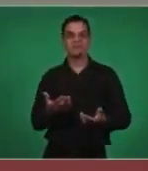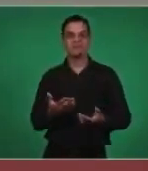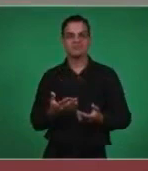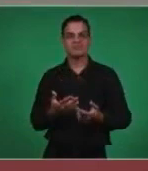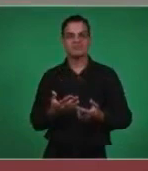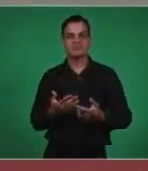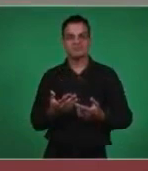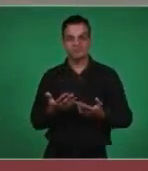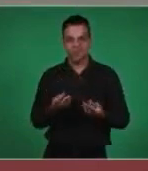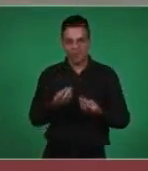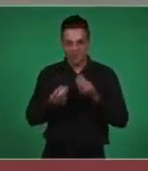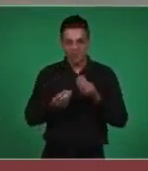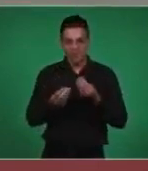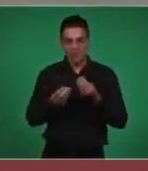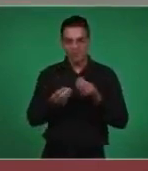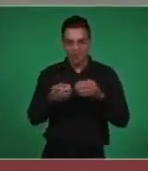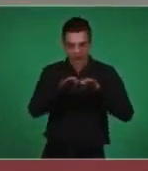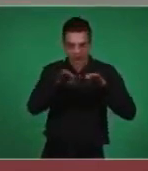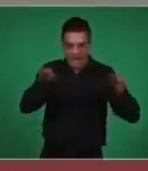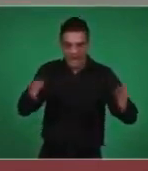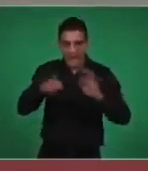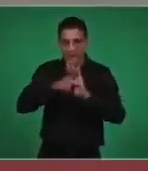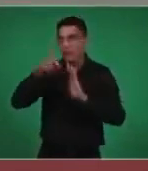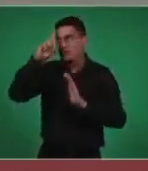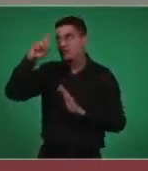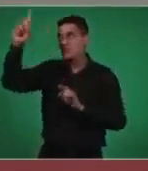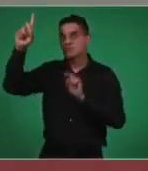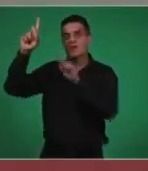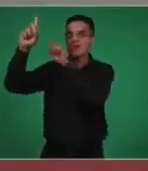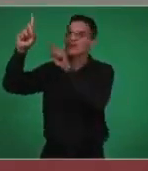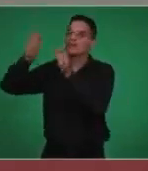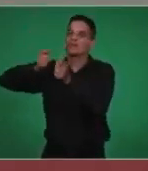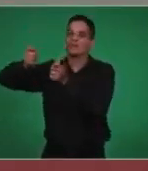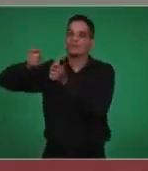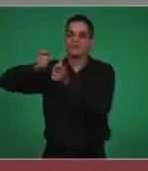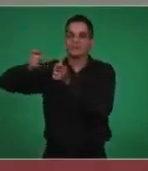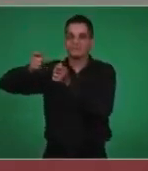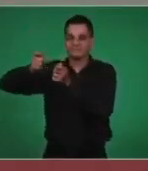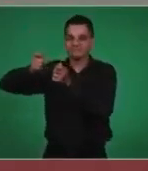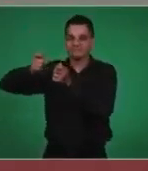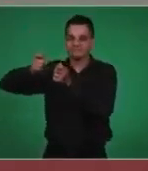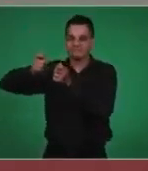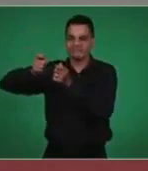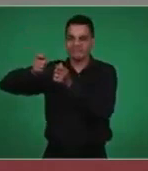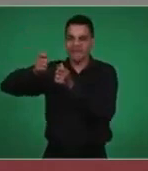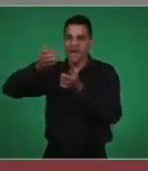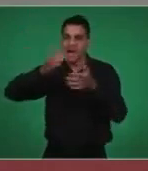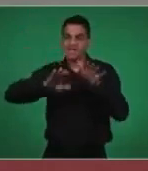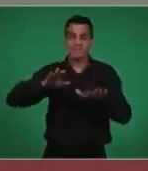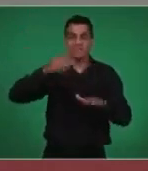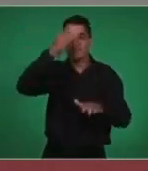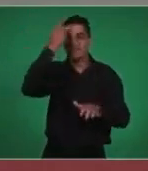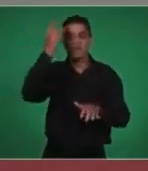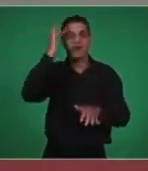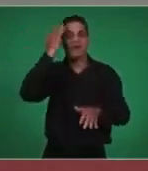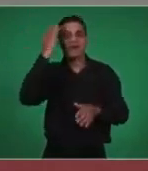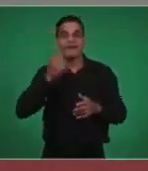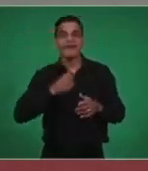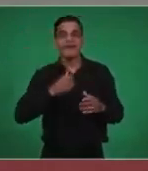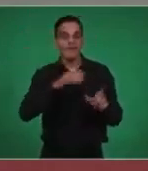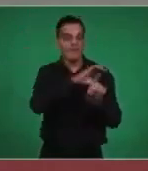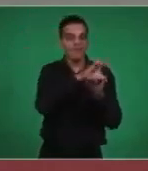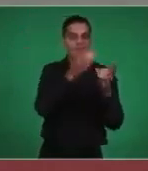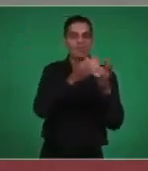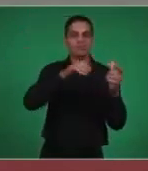responsible for the table, but the table belongs to the Lord. So the people don't want to transform the service into confusion.